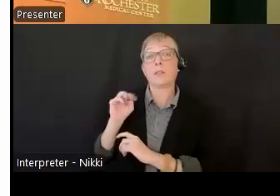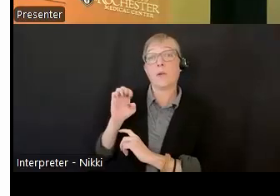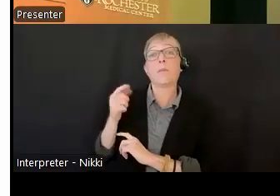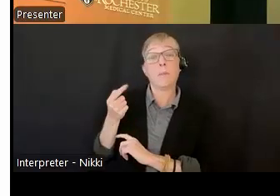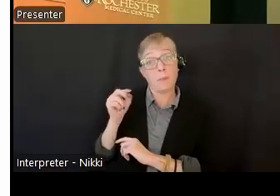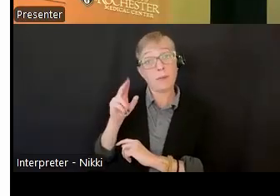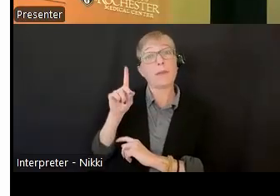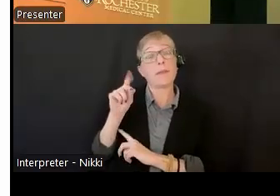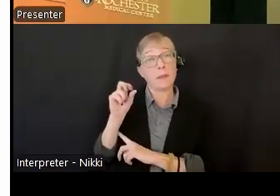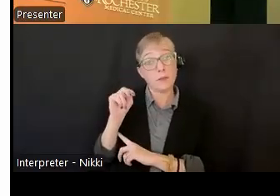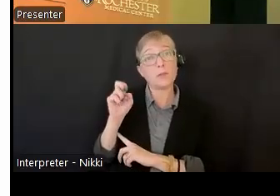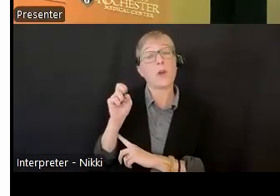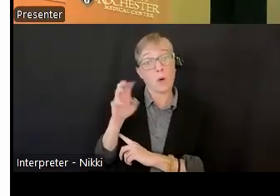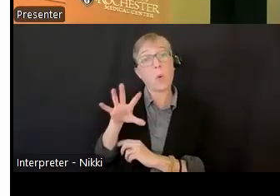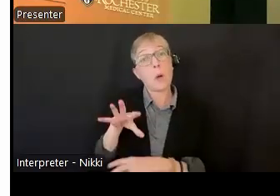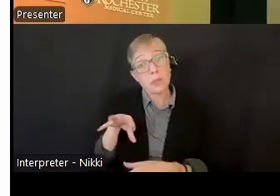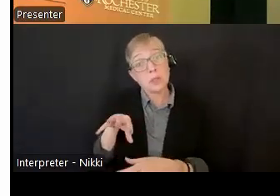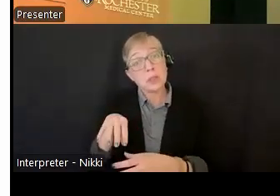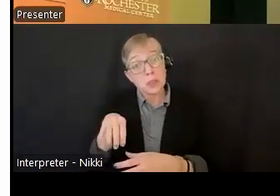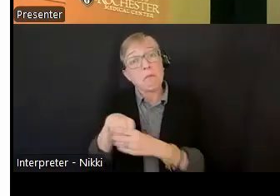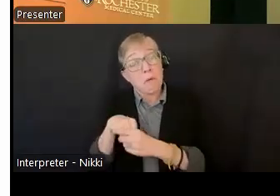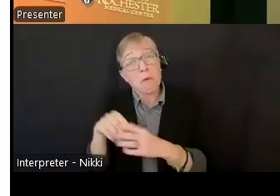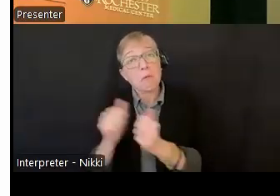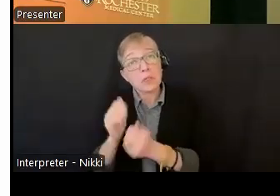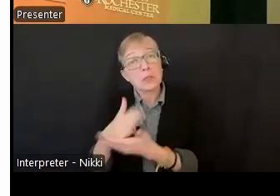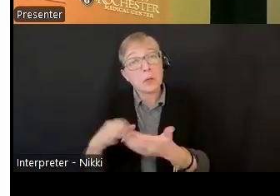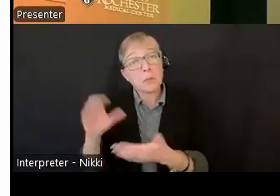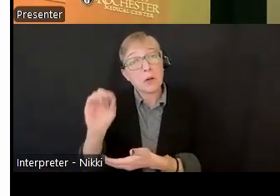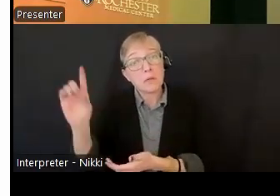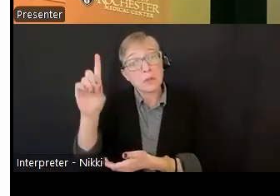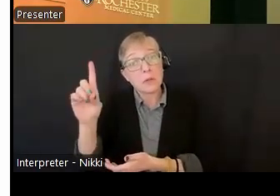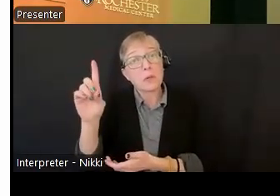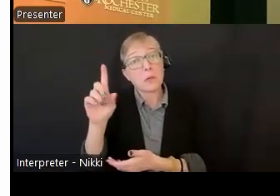the liberalization and increased access to methadone that did not require counseling.